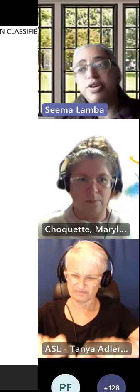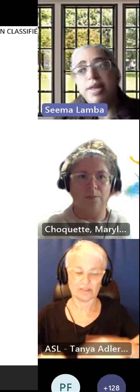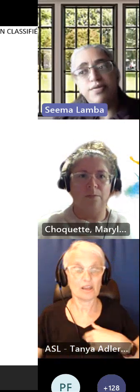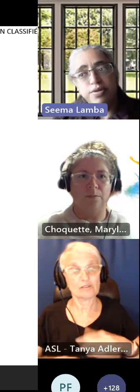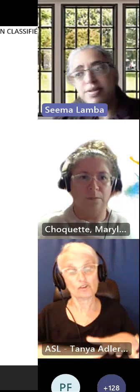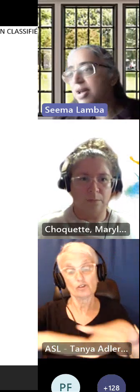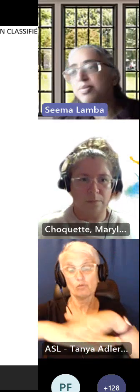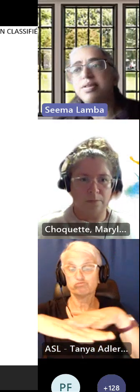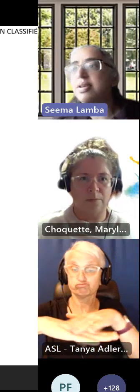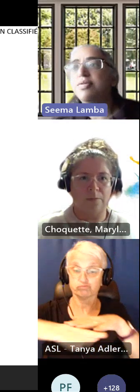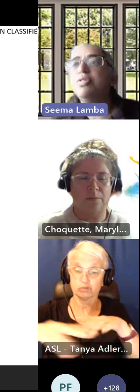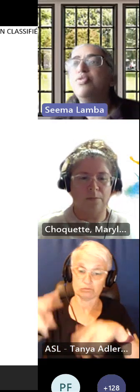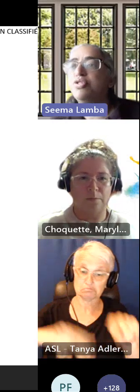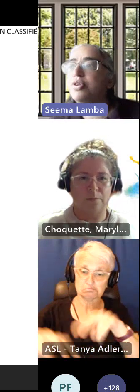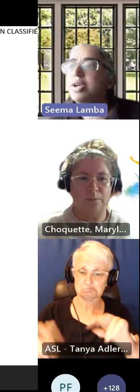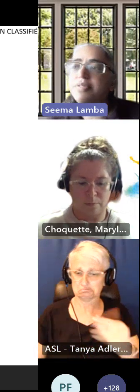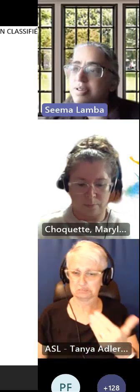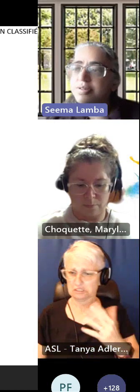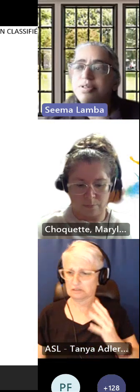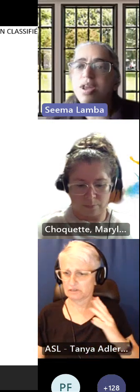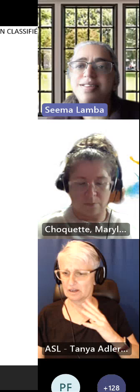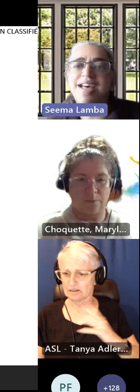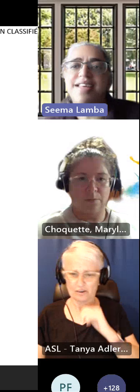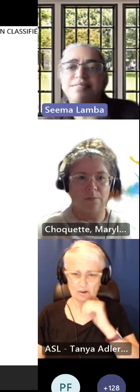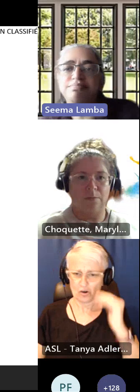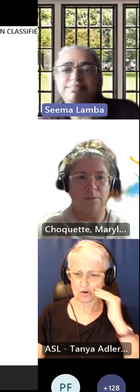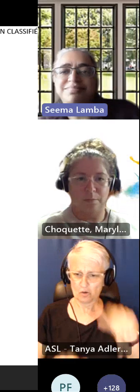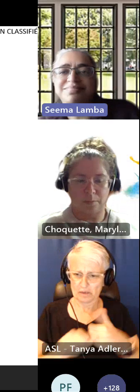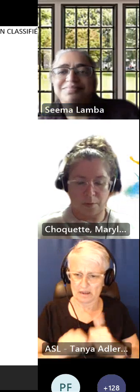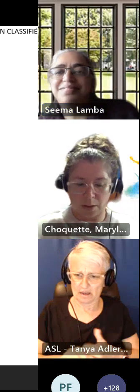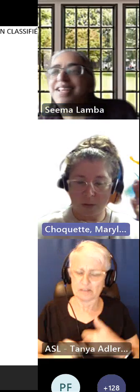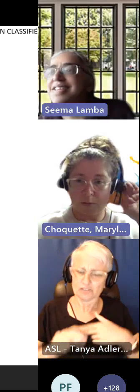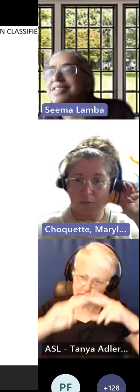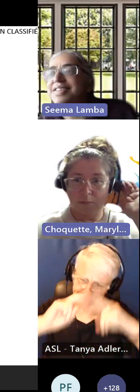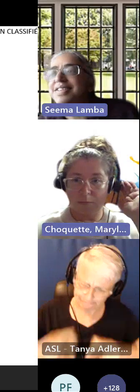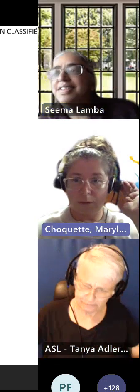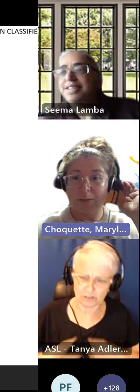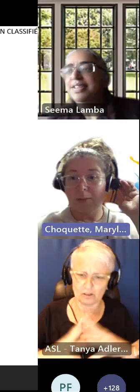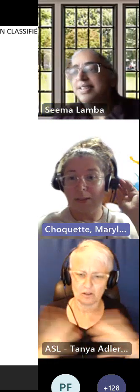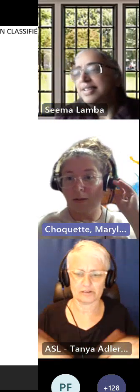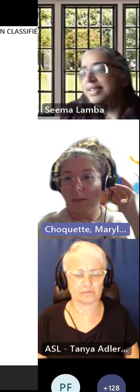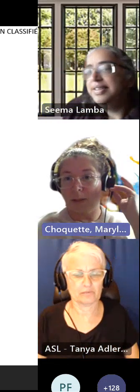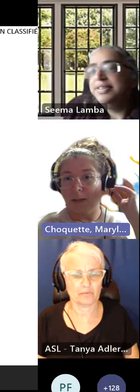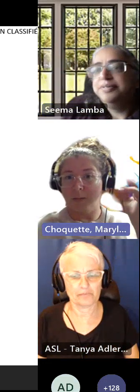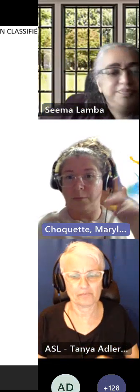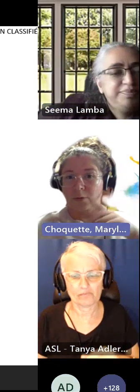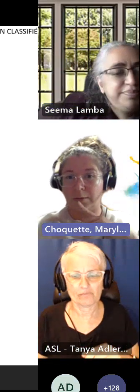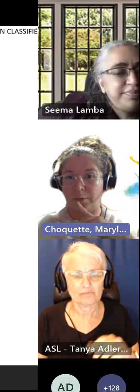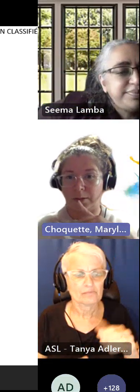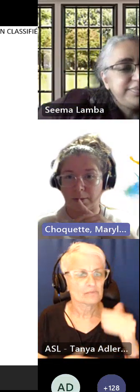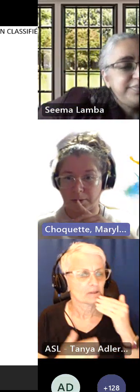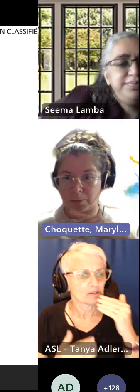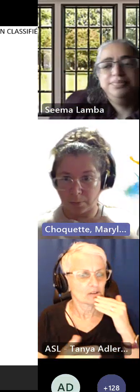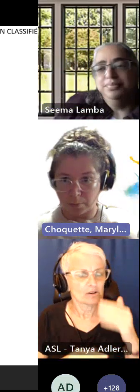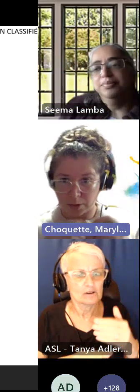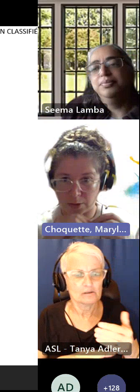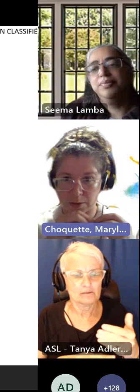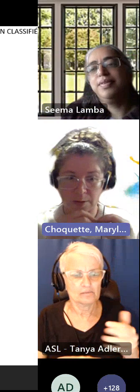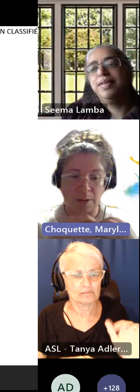a superficial level sometimes doesn't give you the full story. Just wanted to add that. Thank you. And maybe the parallel before